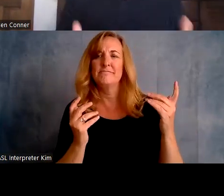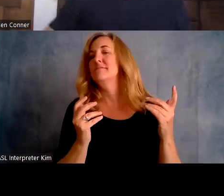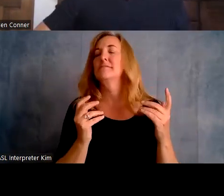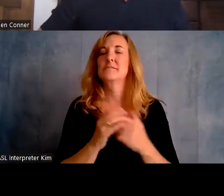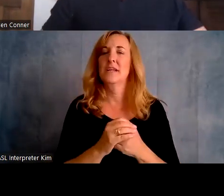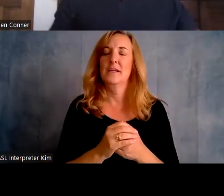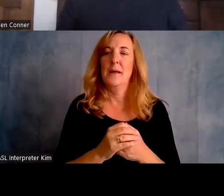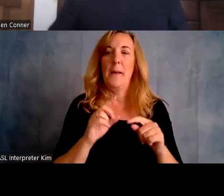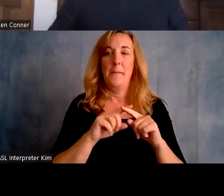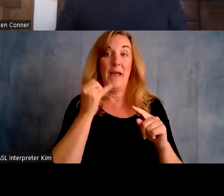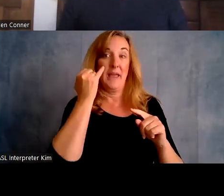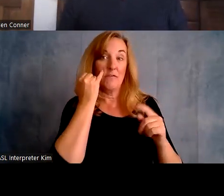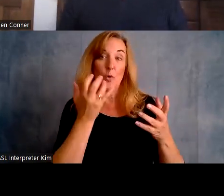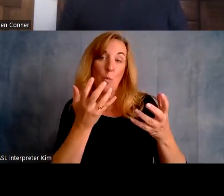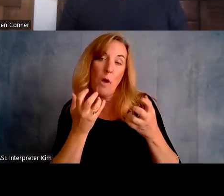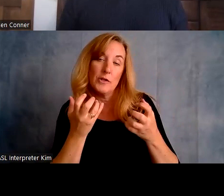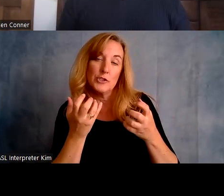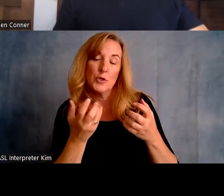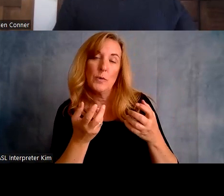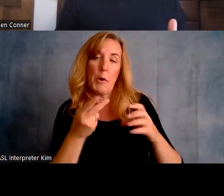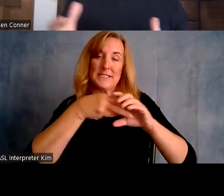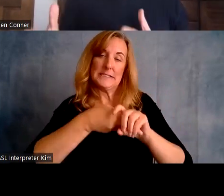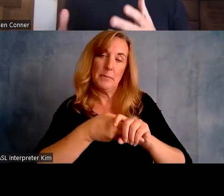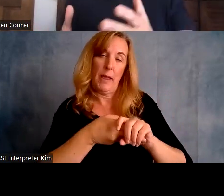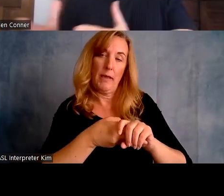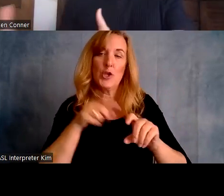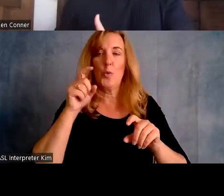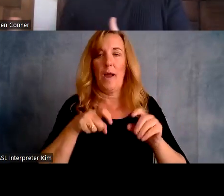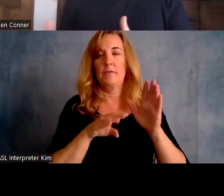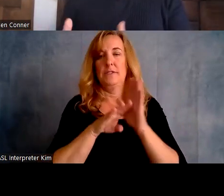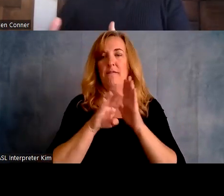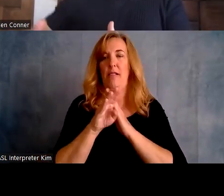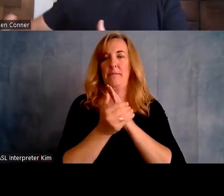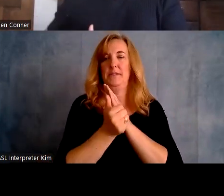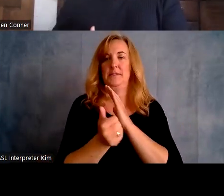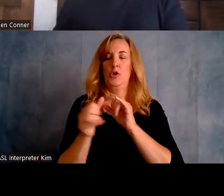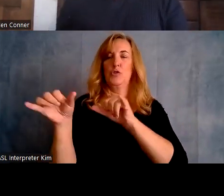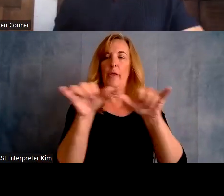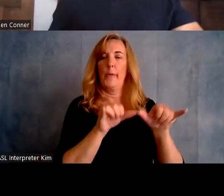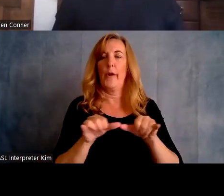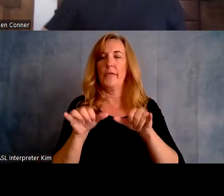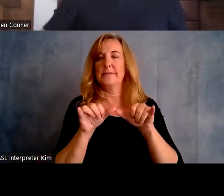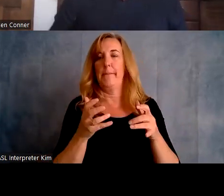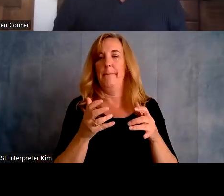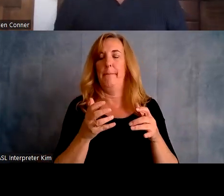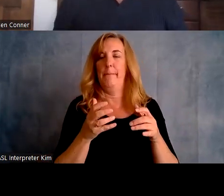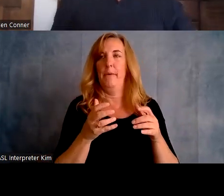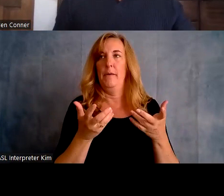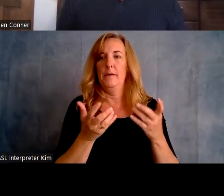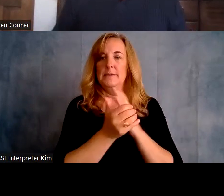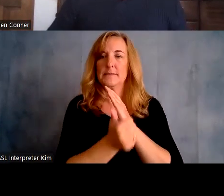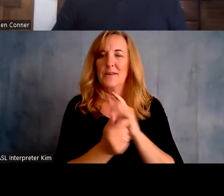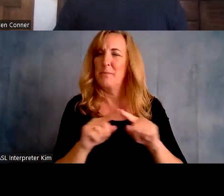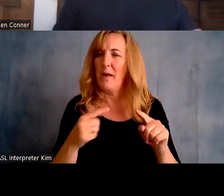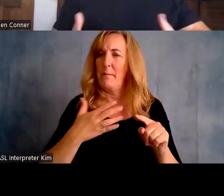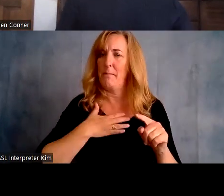to participate in the practice of hospitality, you have to develop these skill sets, these capacities. But what I'm arguing is